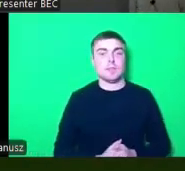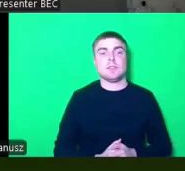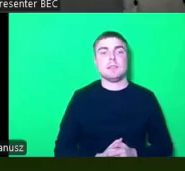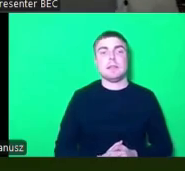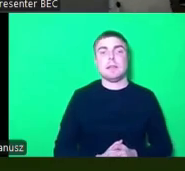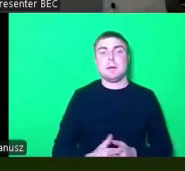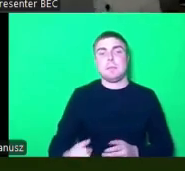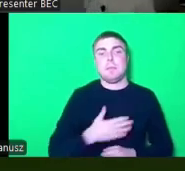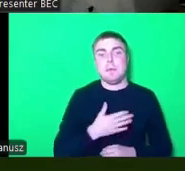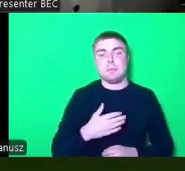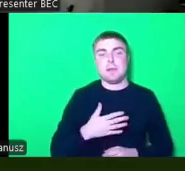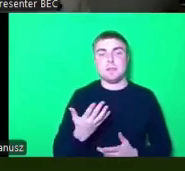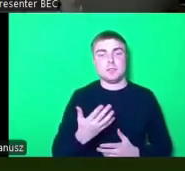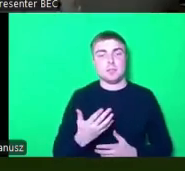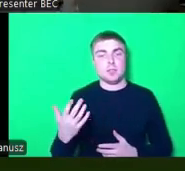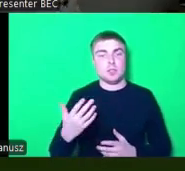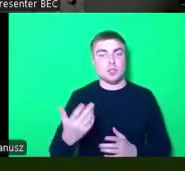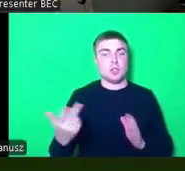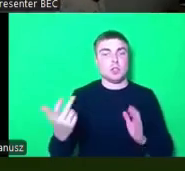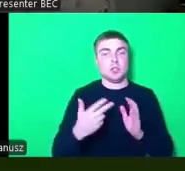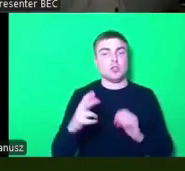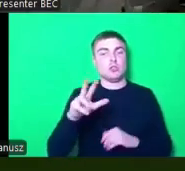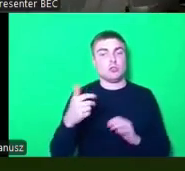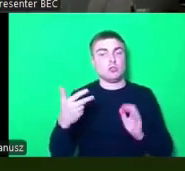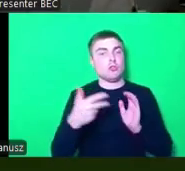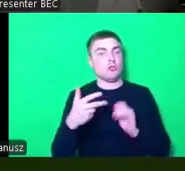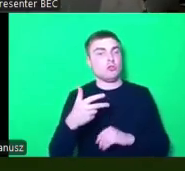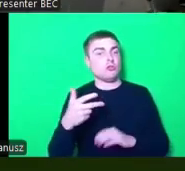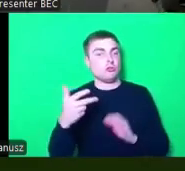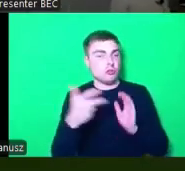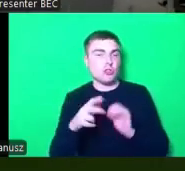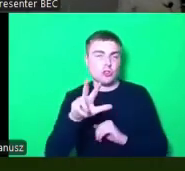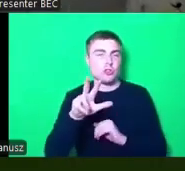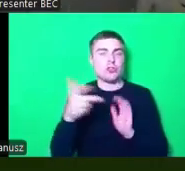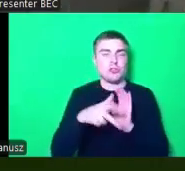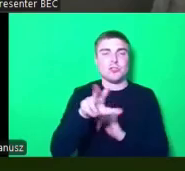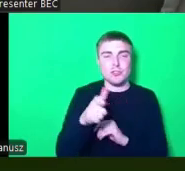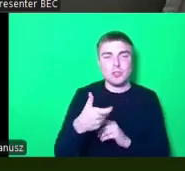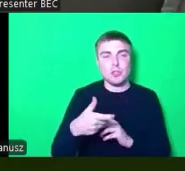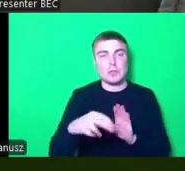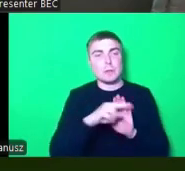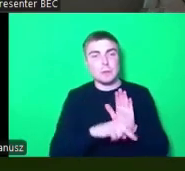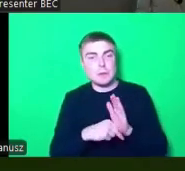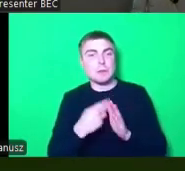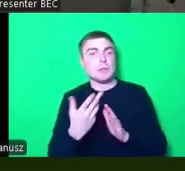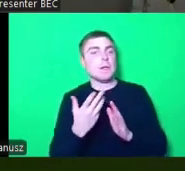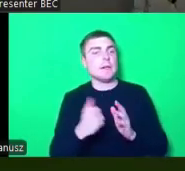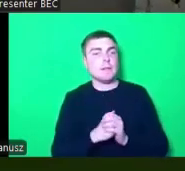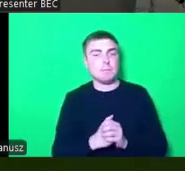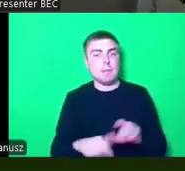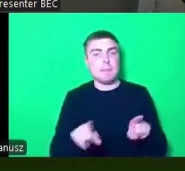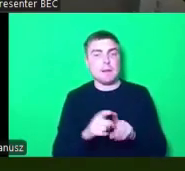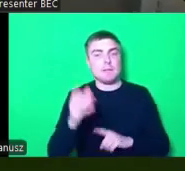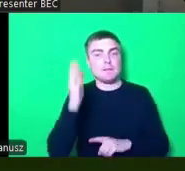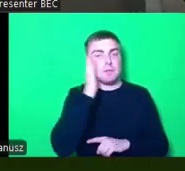Cecile Konijnendijk. I don't know if you're familiar with it. It says that every citizen should